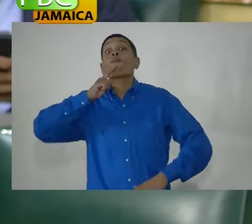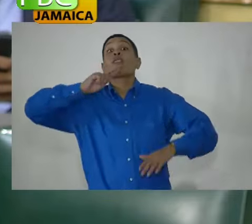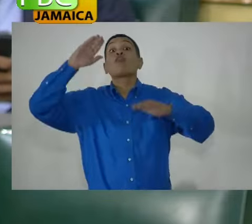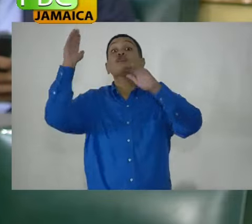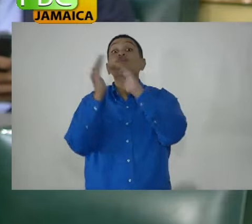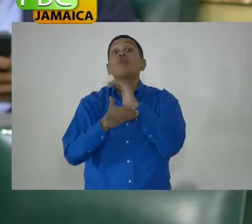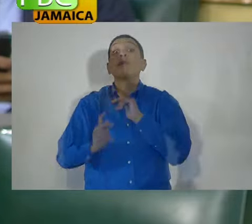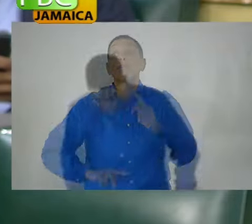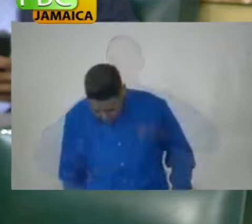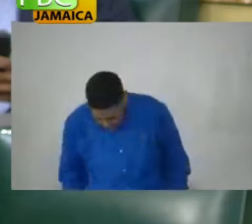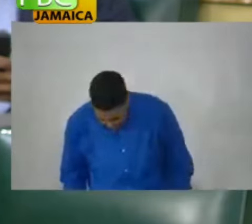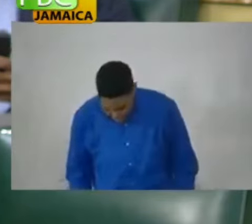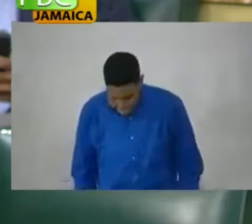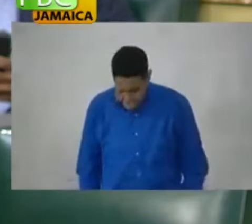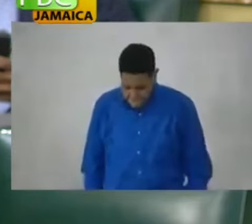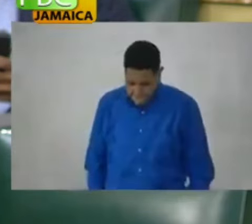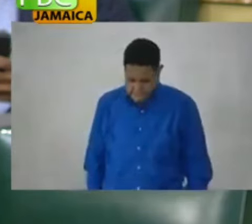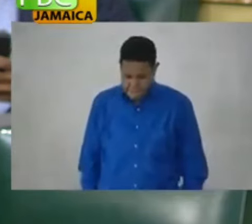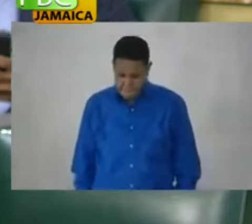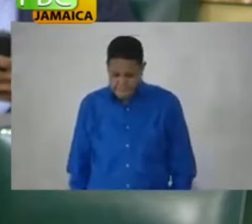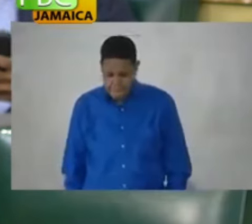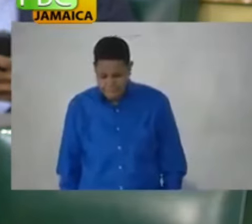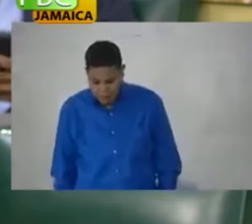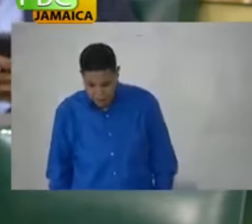Jamaicans can